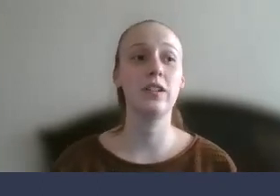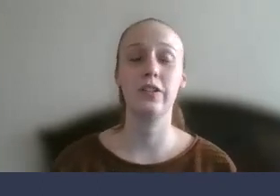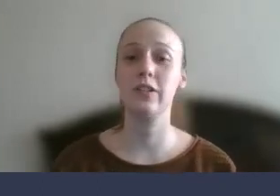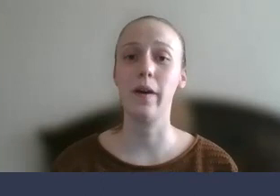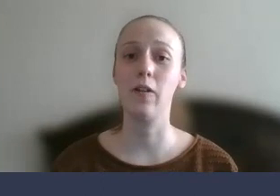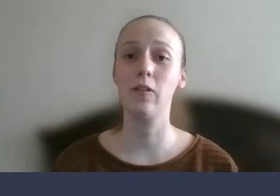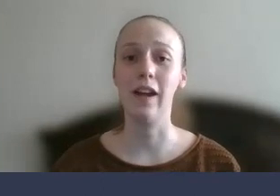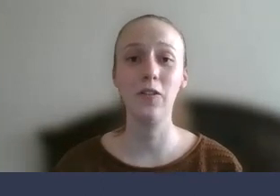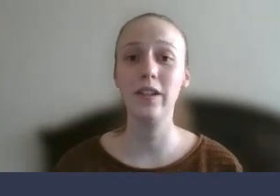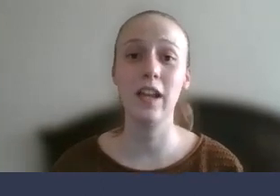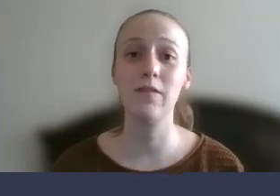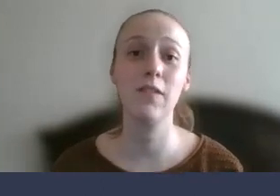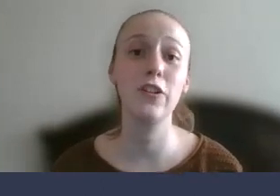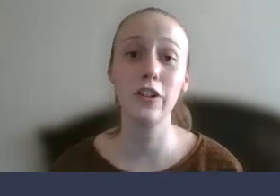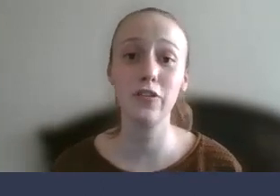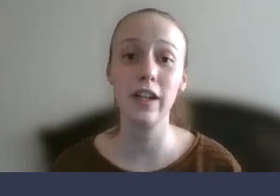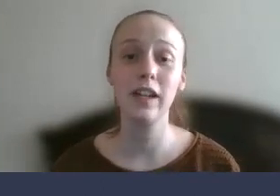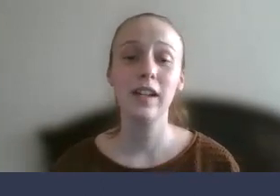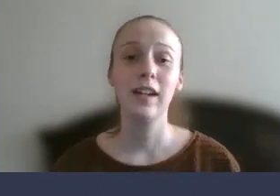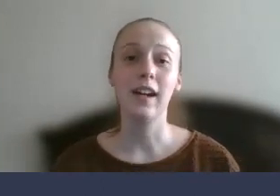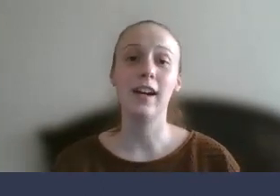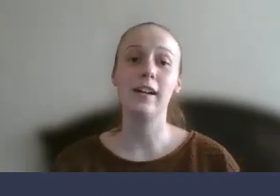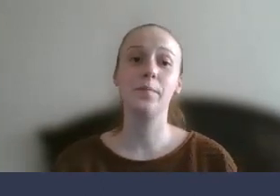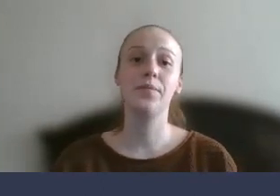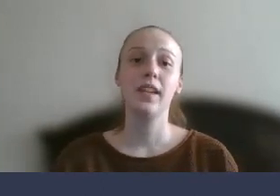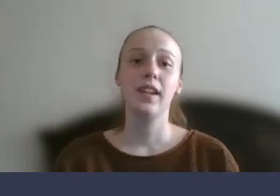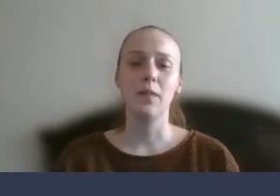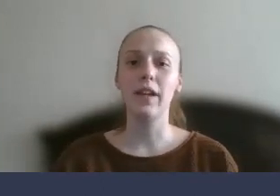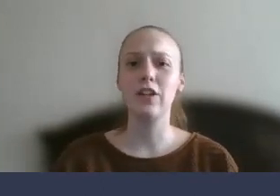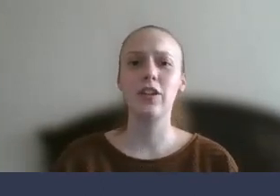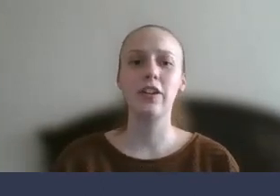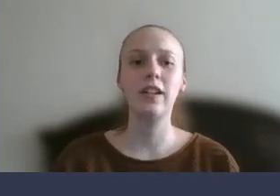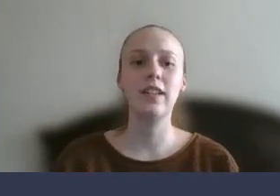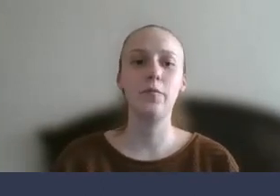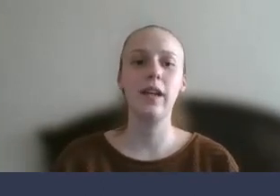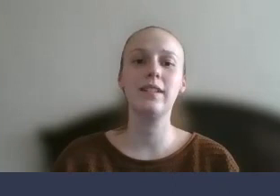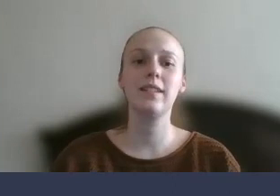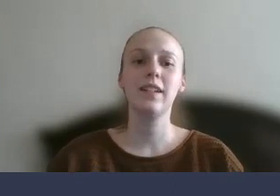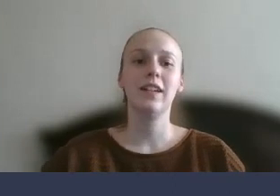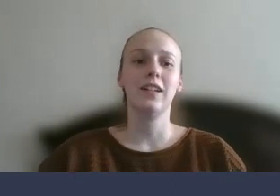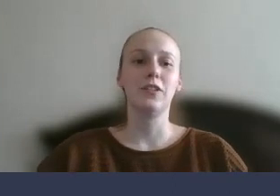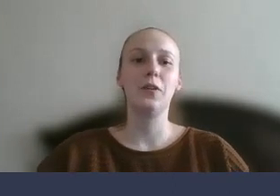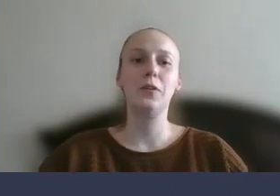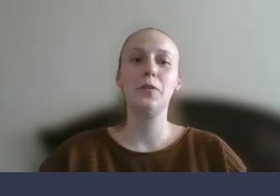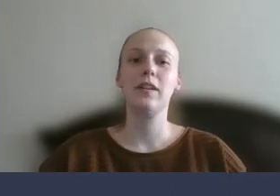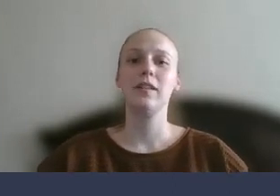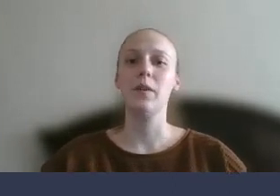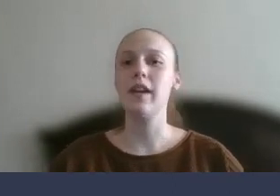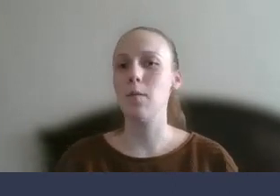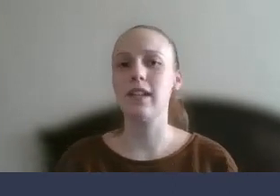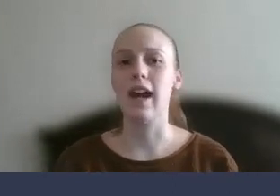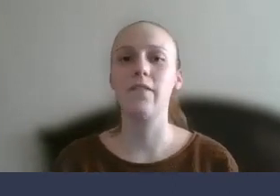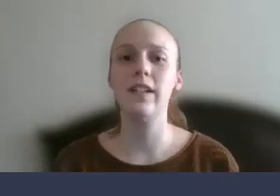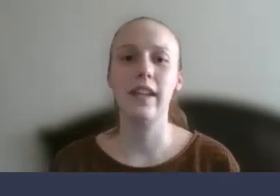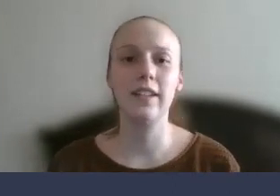they're more concerned about the health and safety of their children, and making sure that they're in a safe place. So